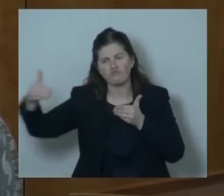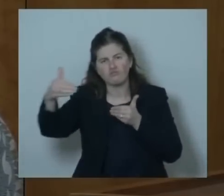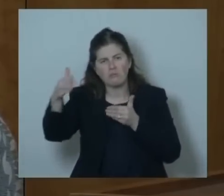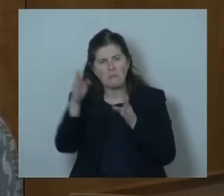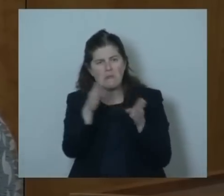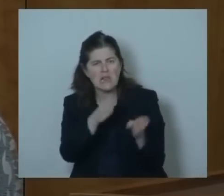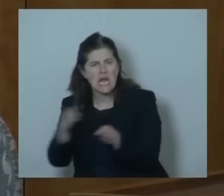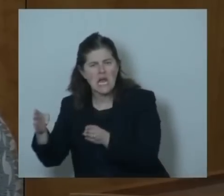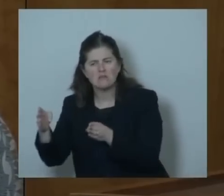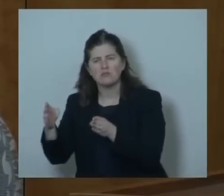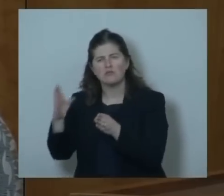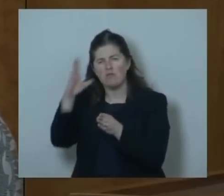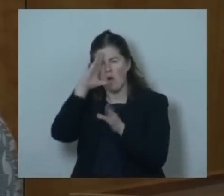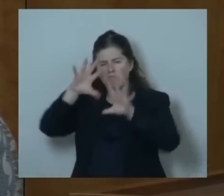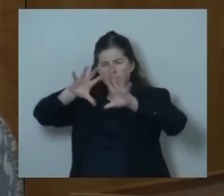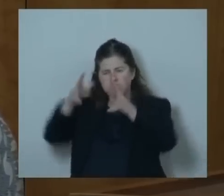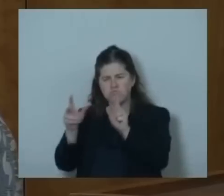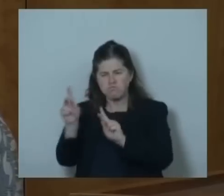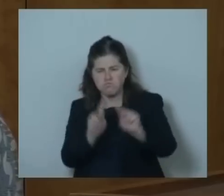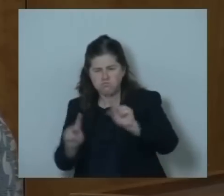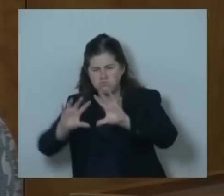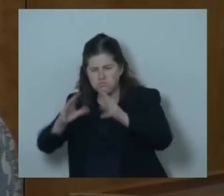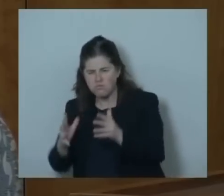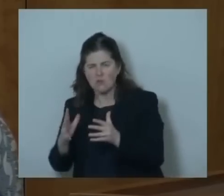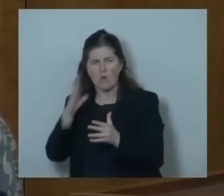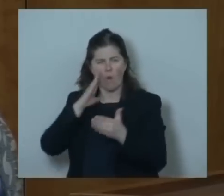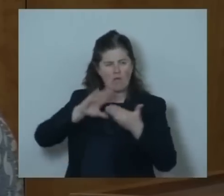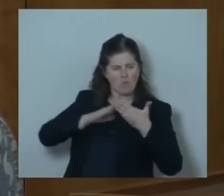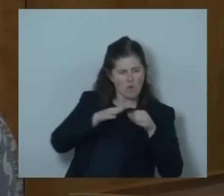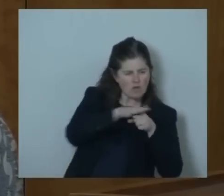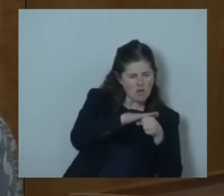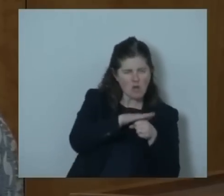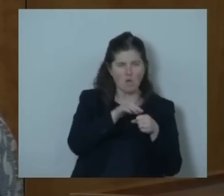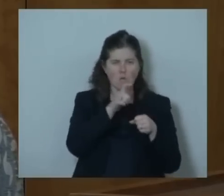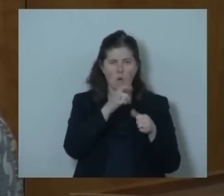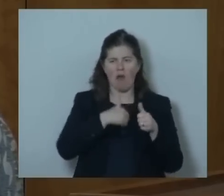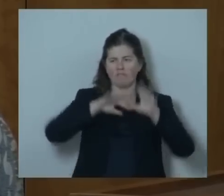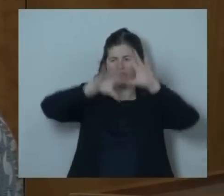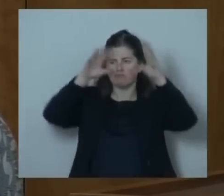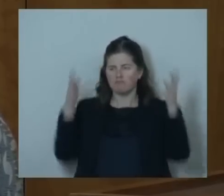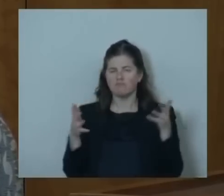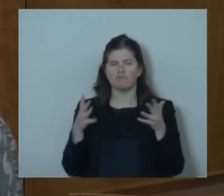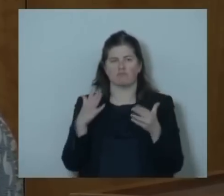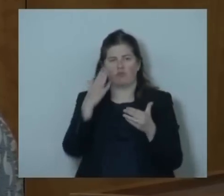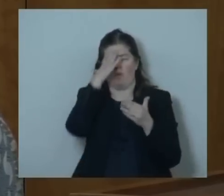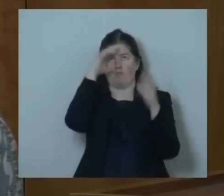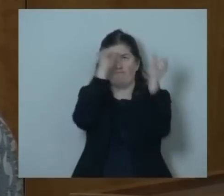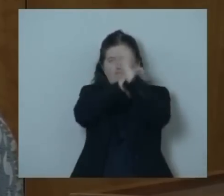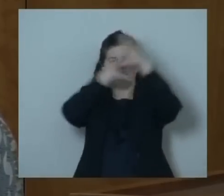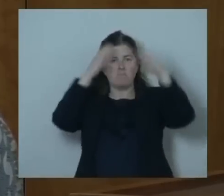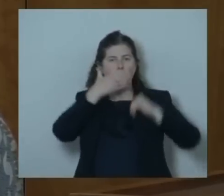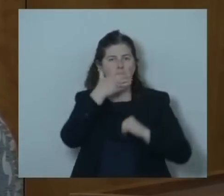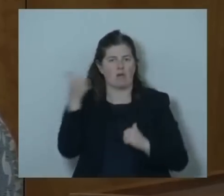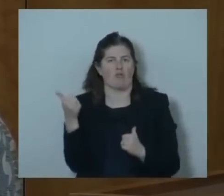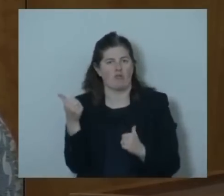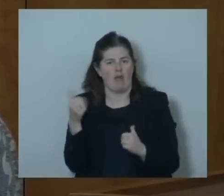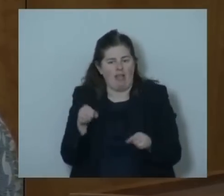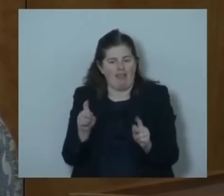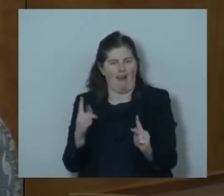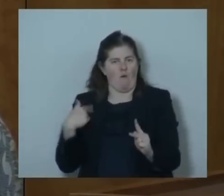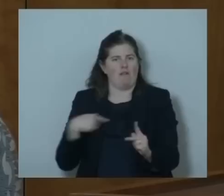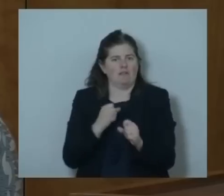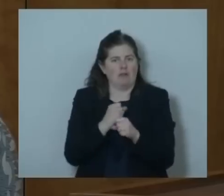understand our population better, will help us understand communities and whole regions of the state, and it will allow us to